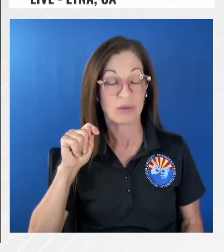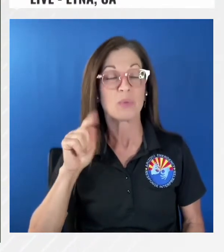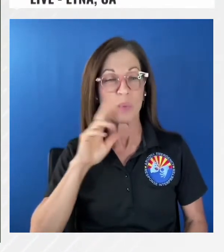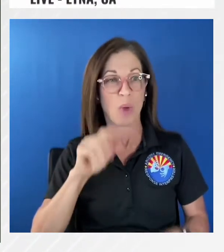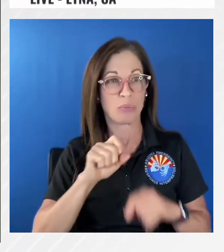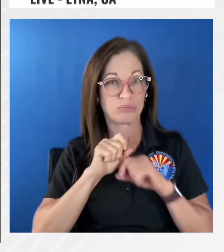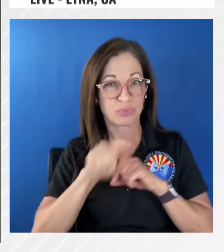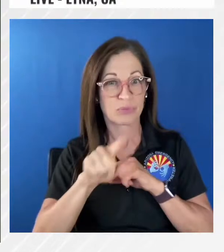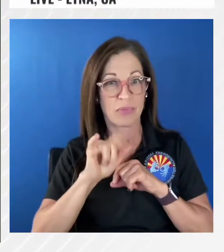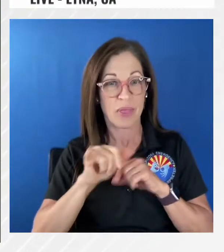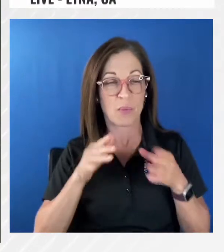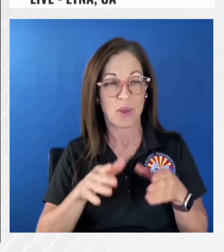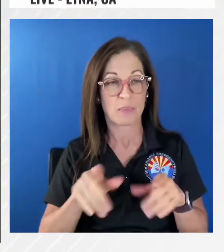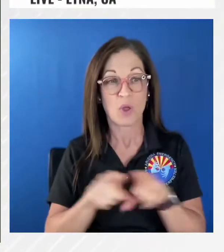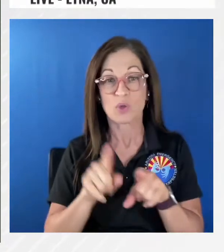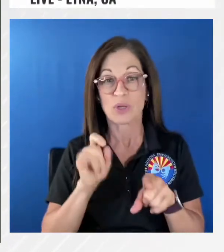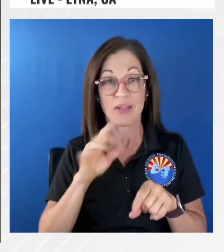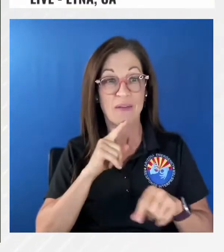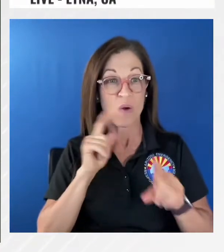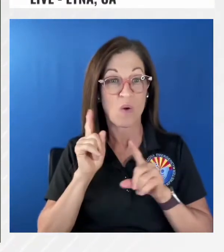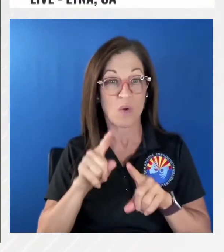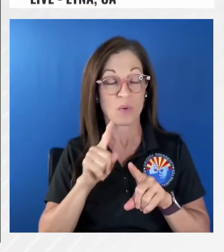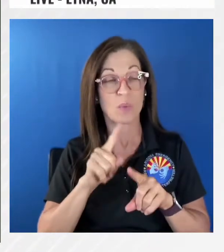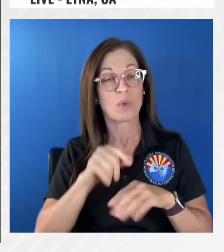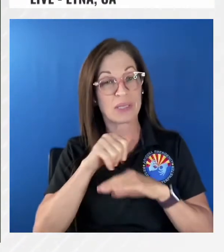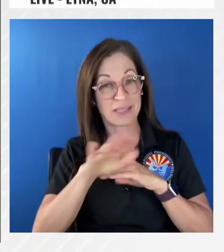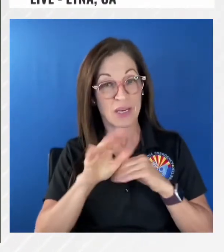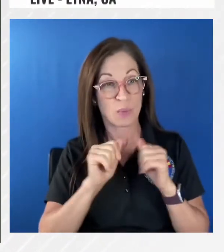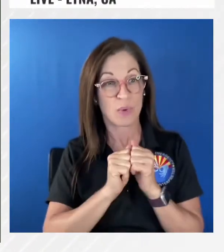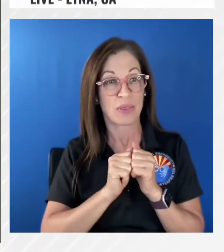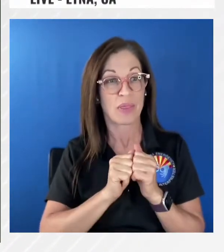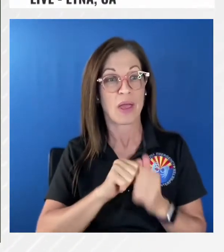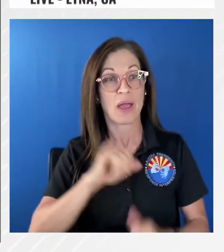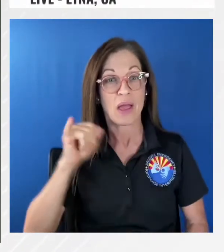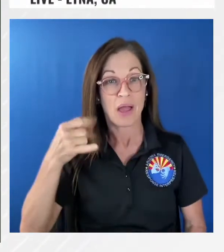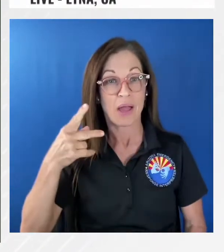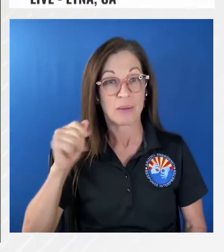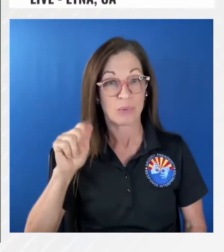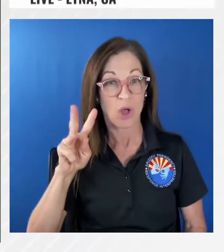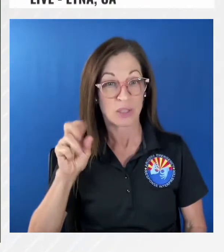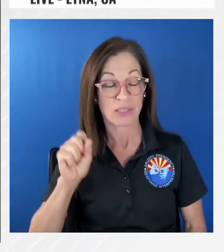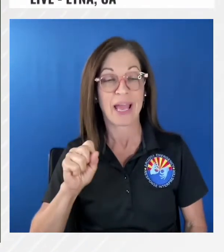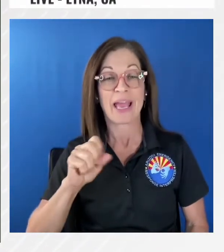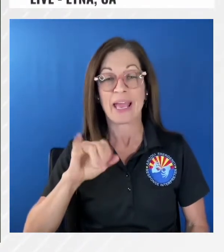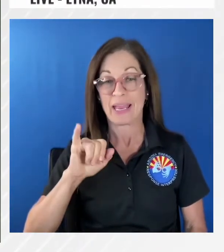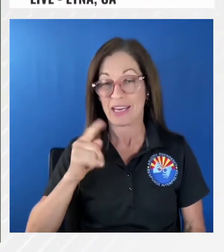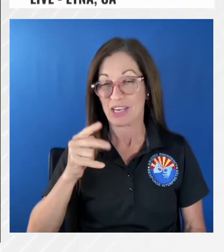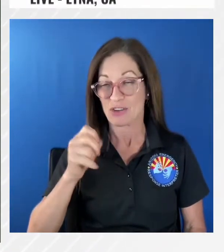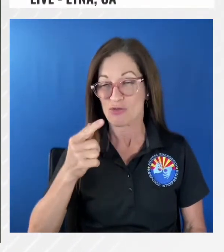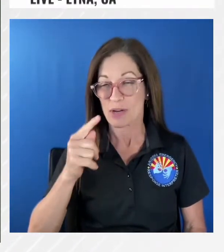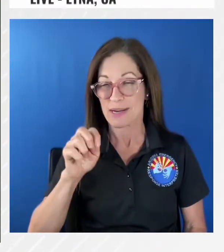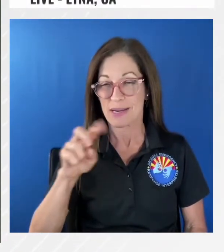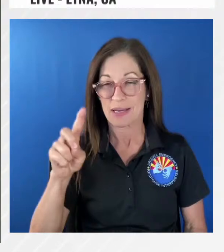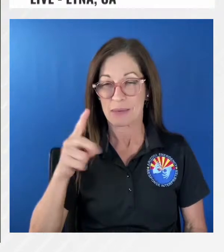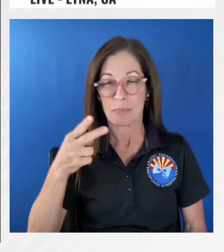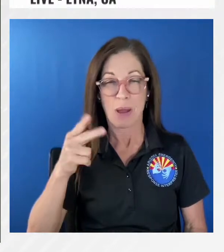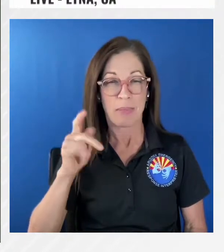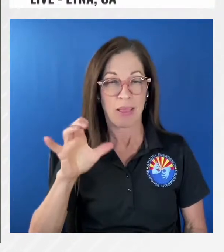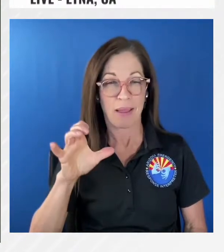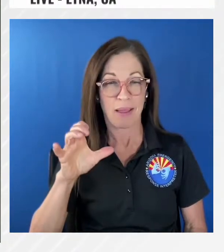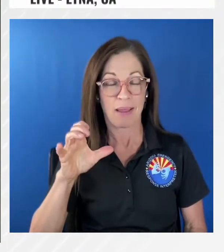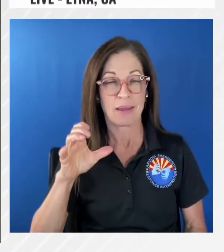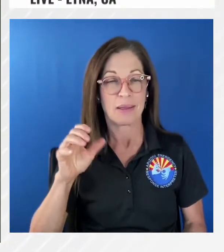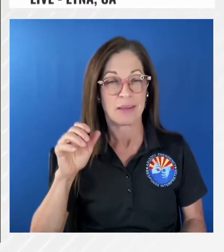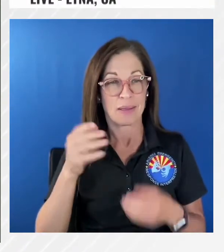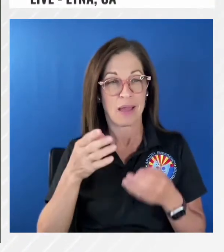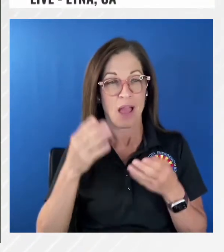an order, we're going to push that along with an IPAWS, which is Integrated Public Alert and Warning. You can go to pbswarn.org.